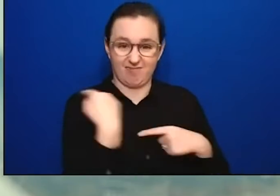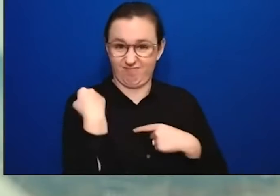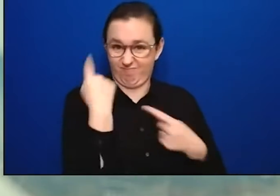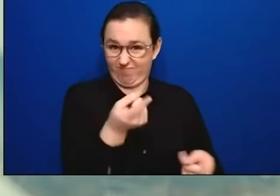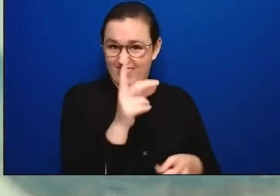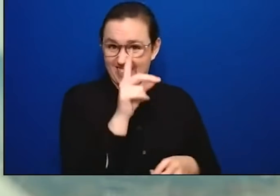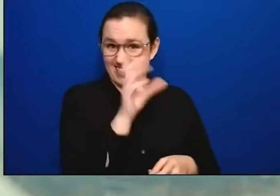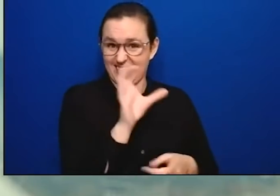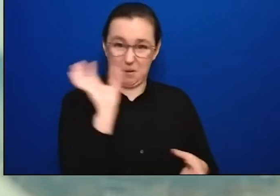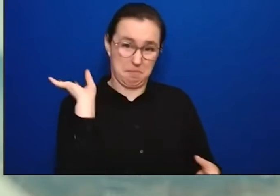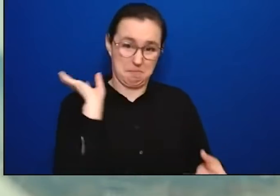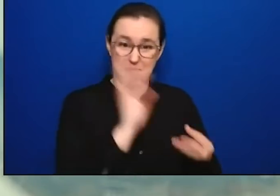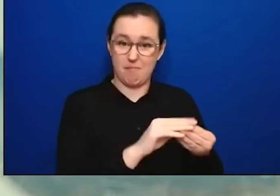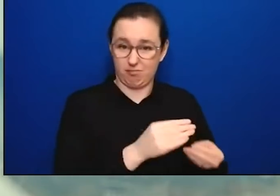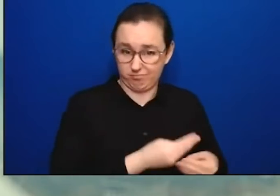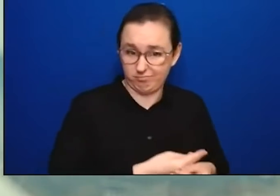since